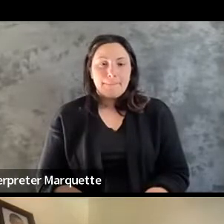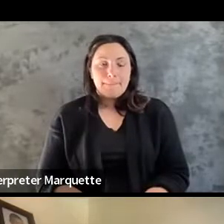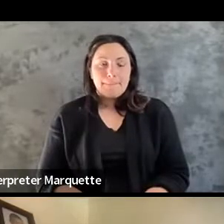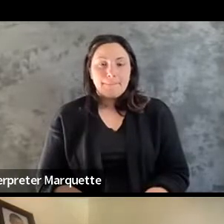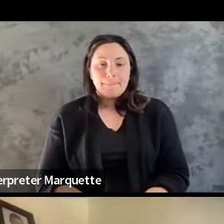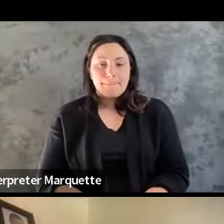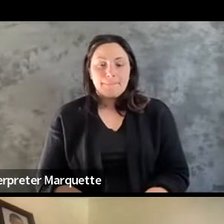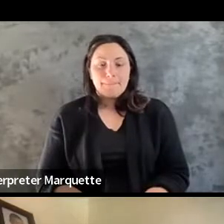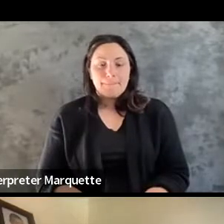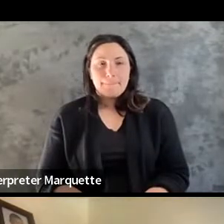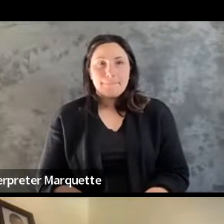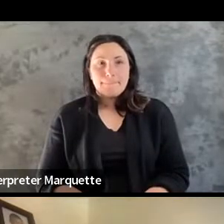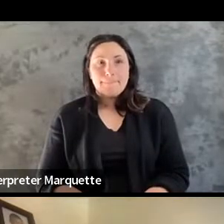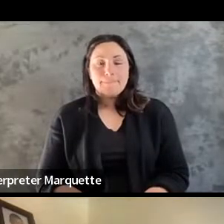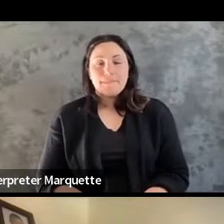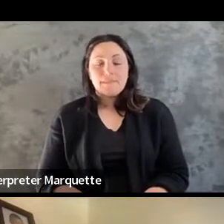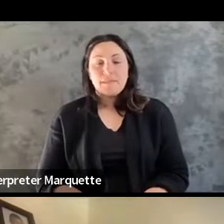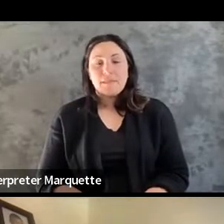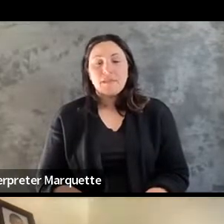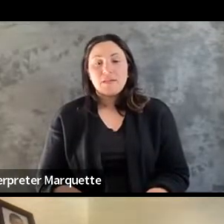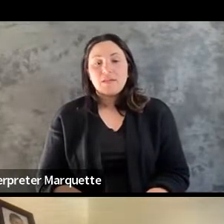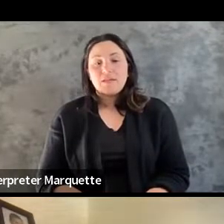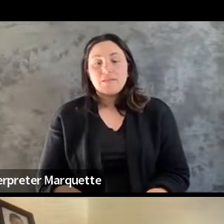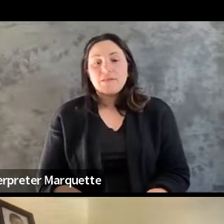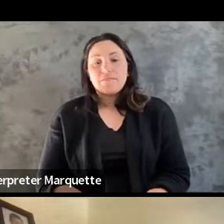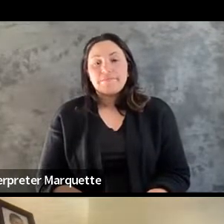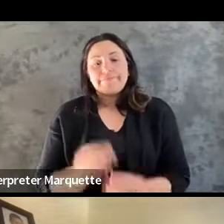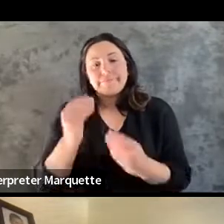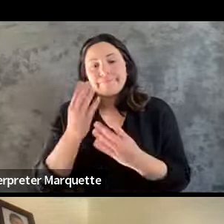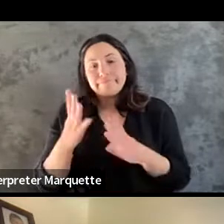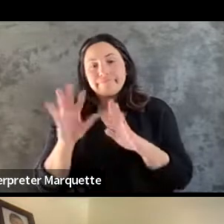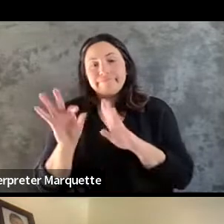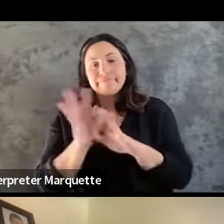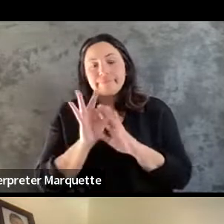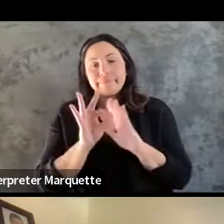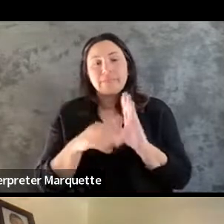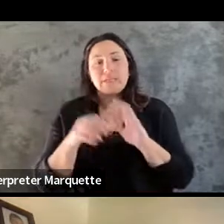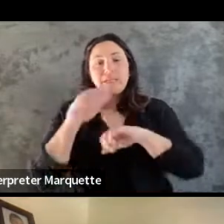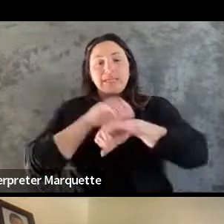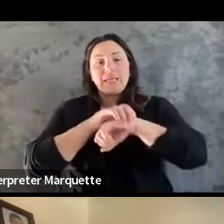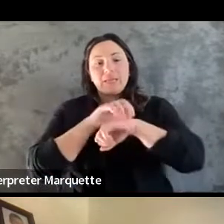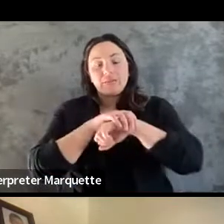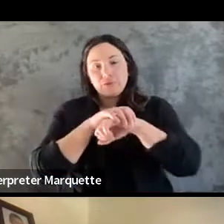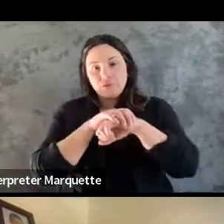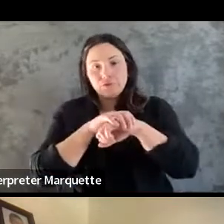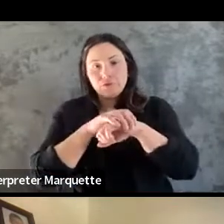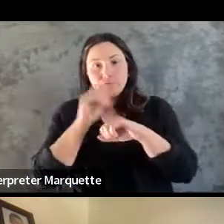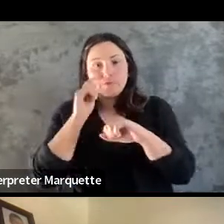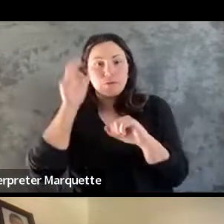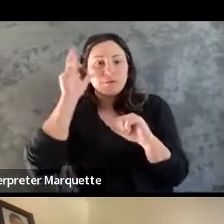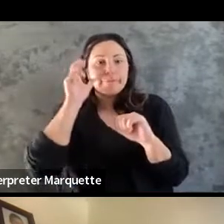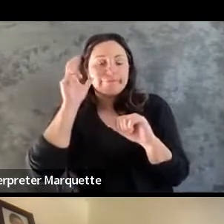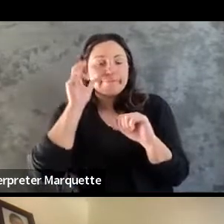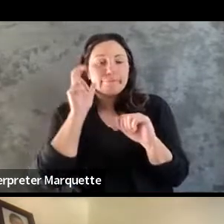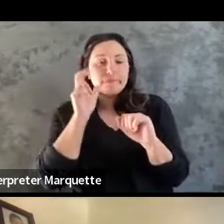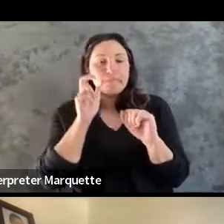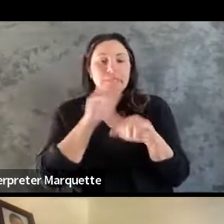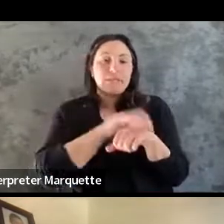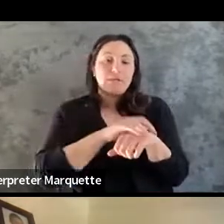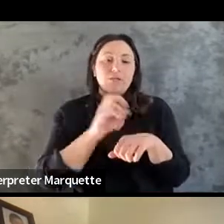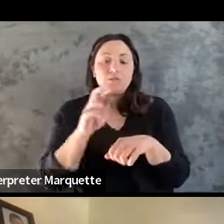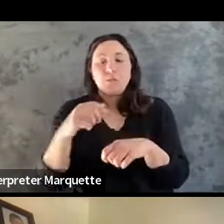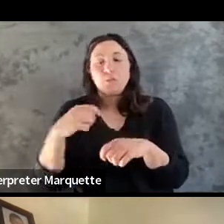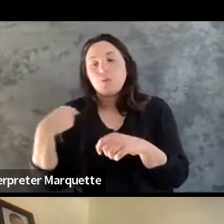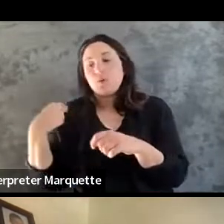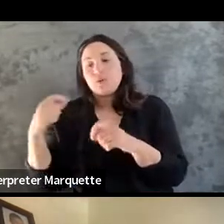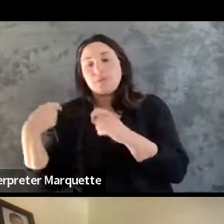pantalla. Seleccione Language Interpretation o interpretación del idioma y después elija Spanish o español y haga